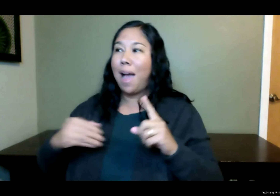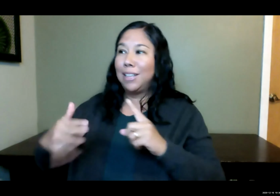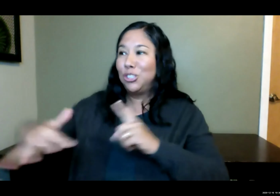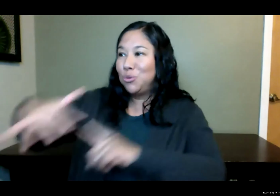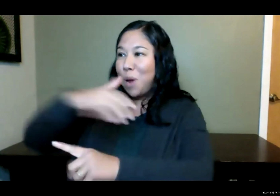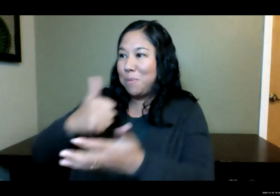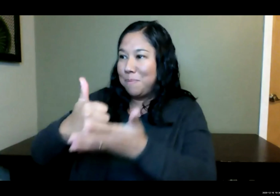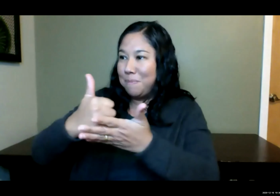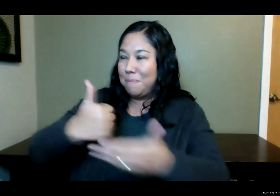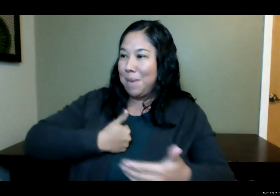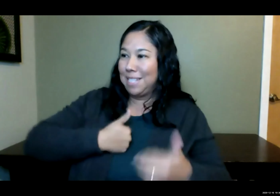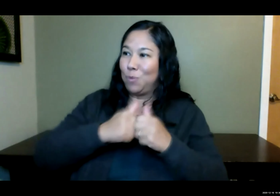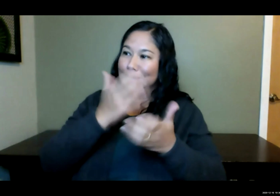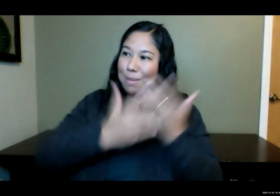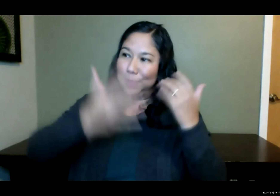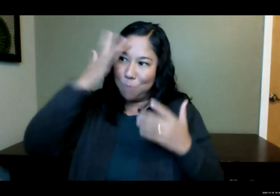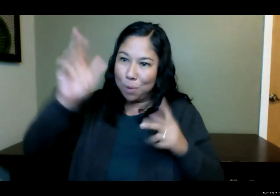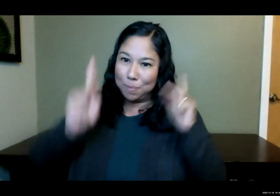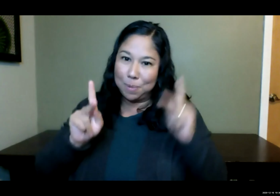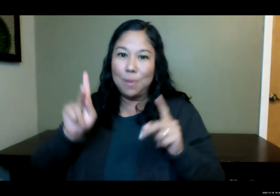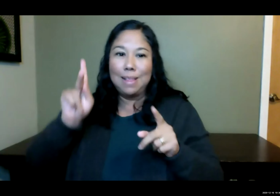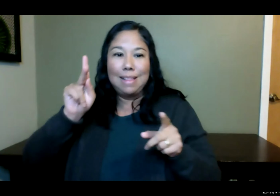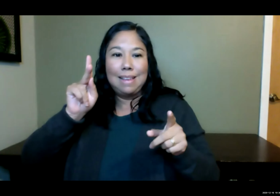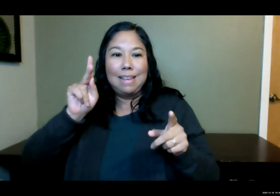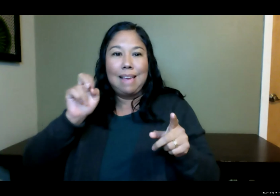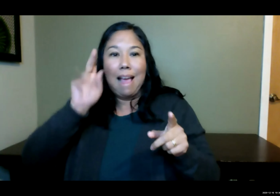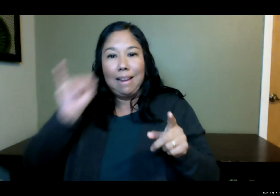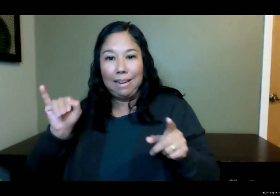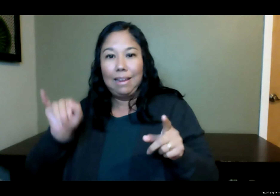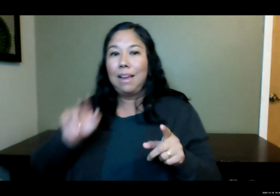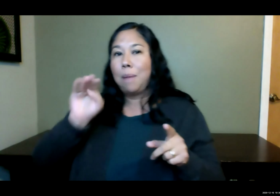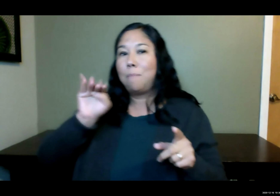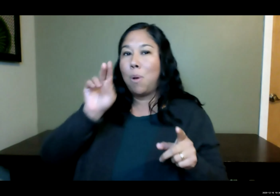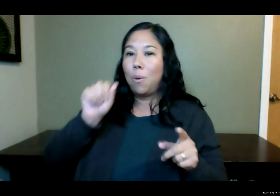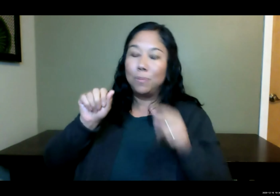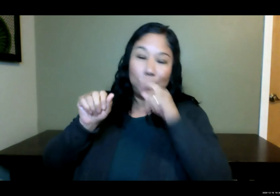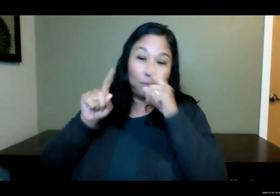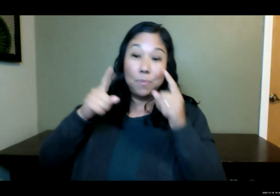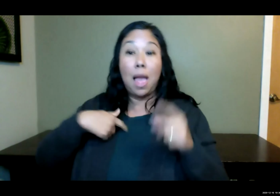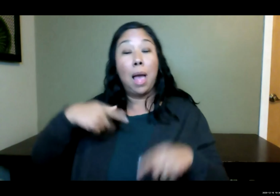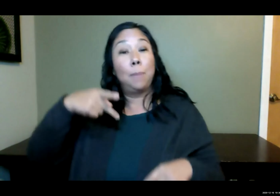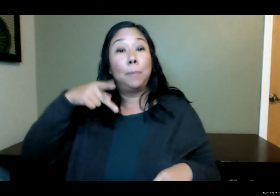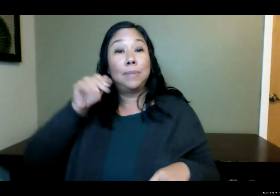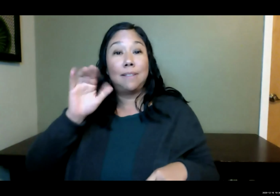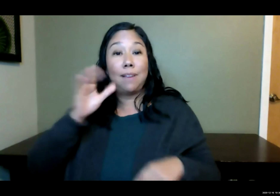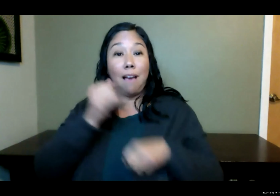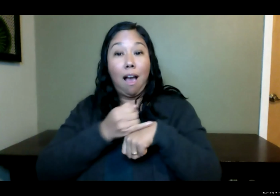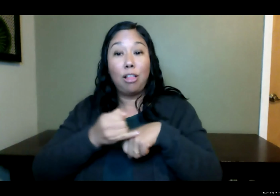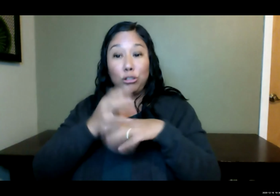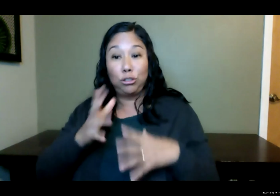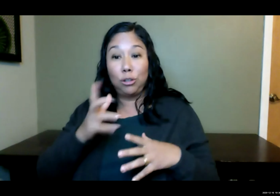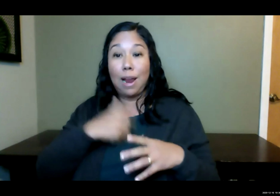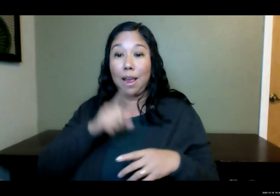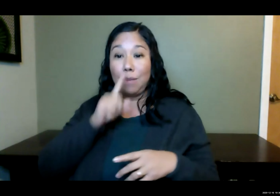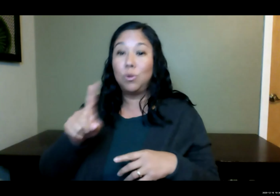Mona are definitely some of those folks. Myself, I'm a Pacific Islander advocate. Also had a span in the overall Asian and Pacific